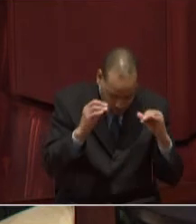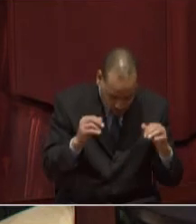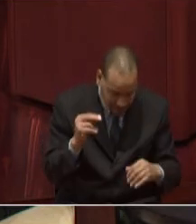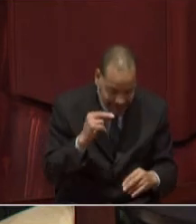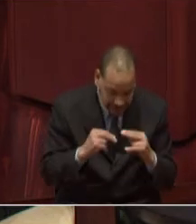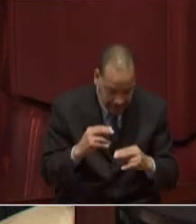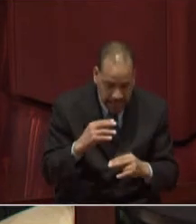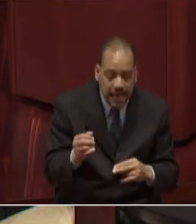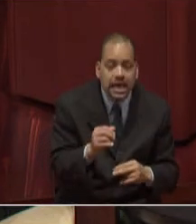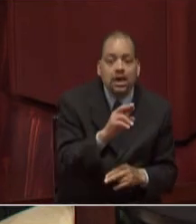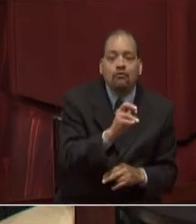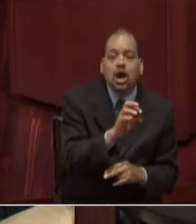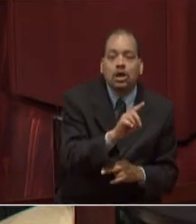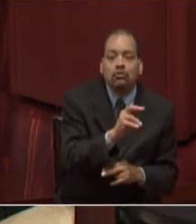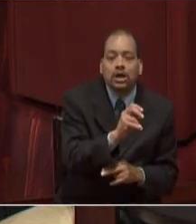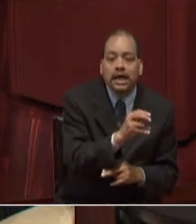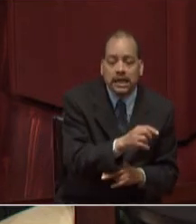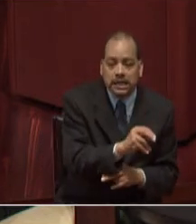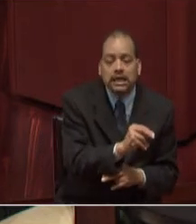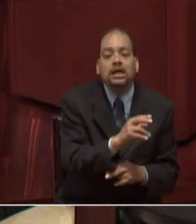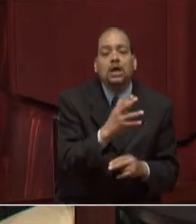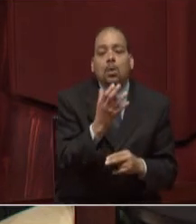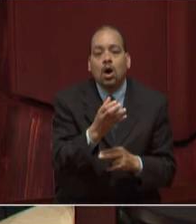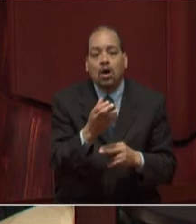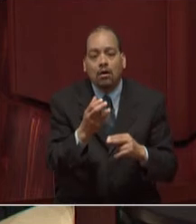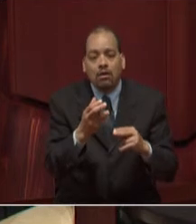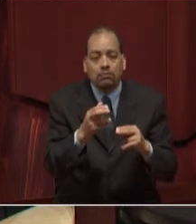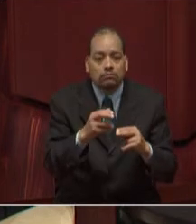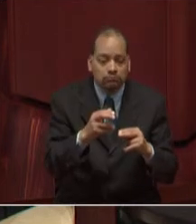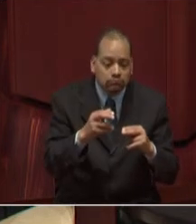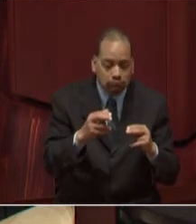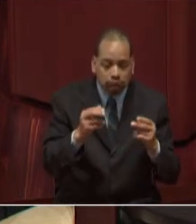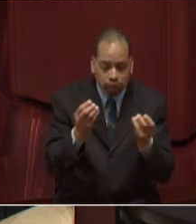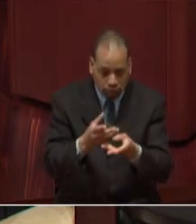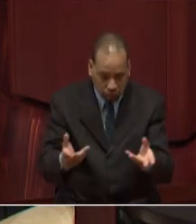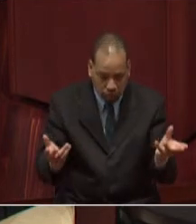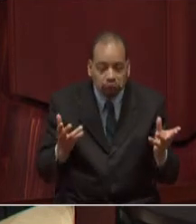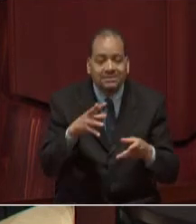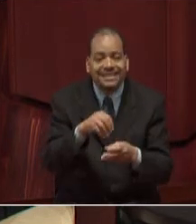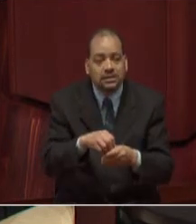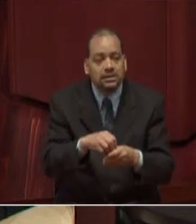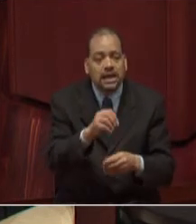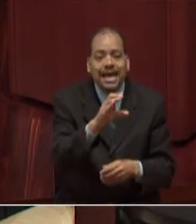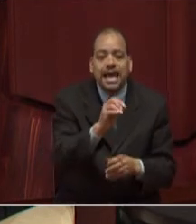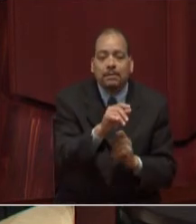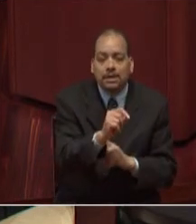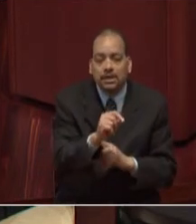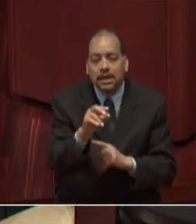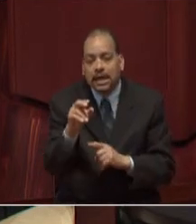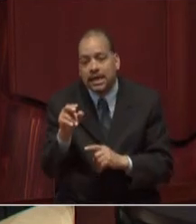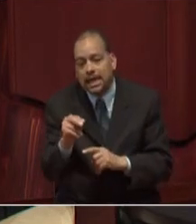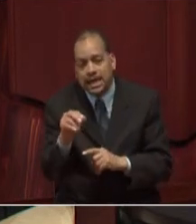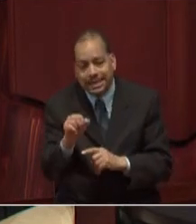those disagreements to be aired, heard personally in cabinet and NSC meetings, and decisions made